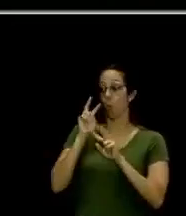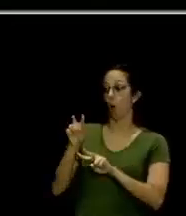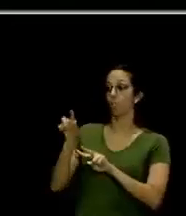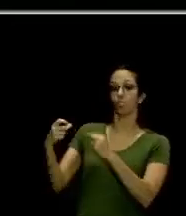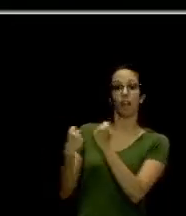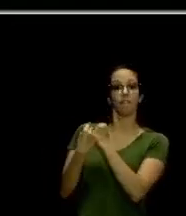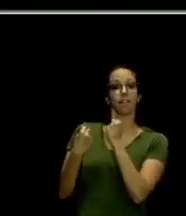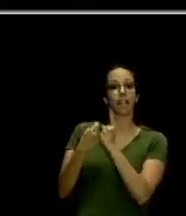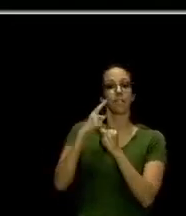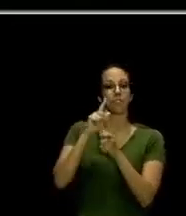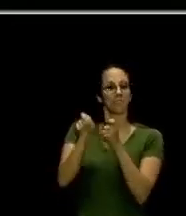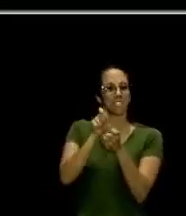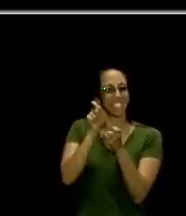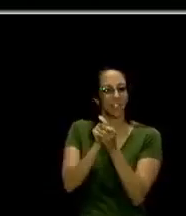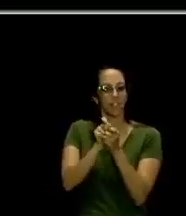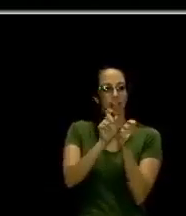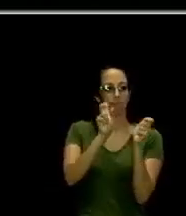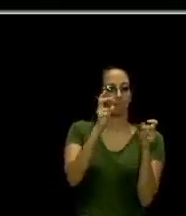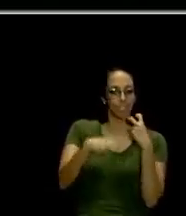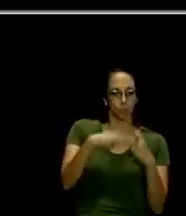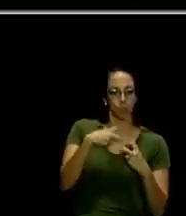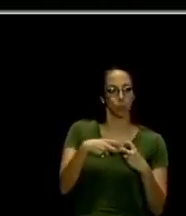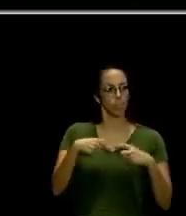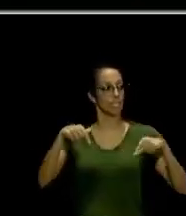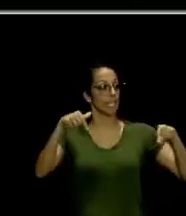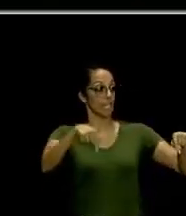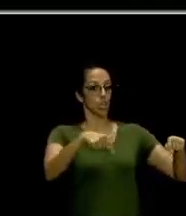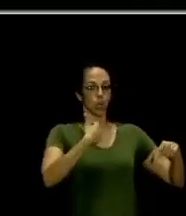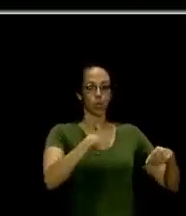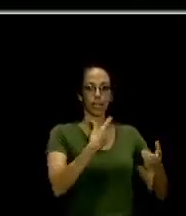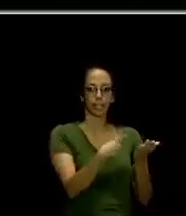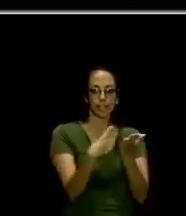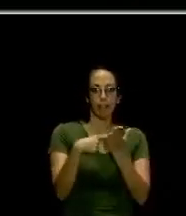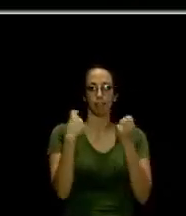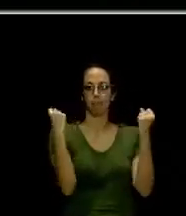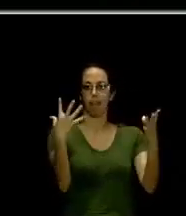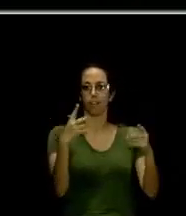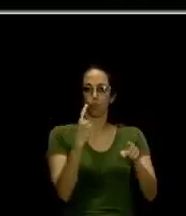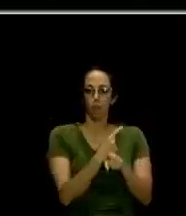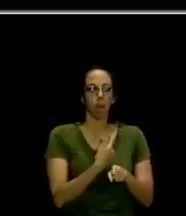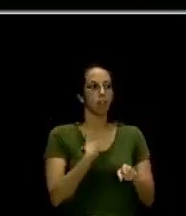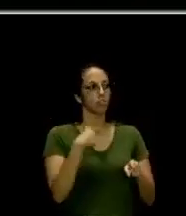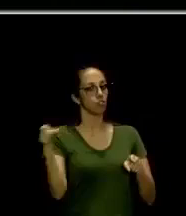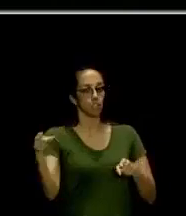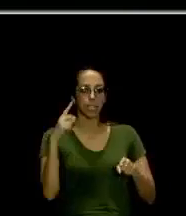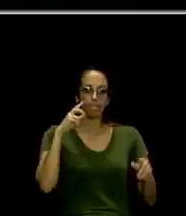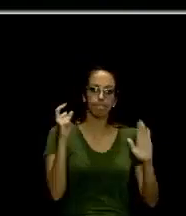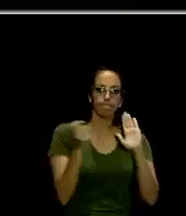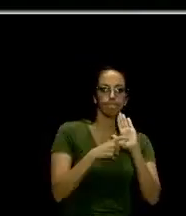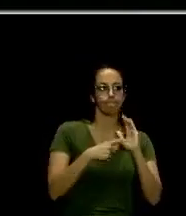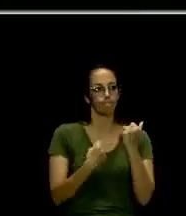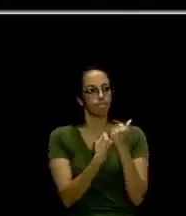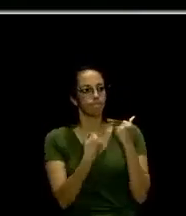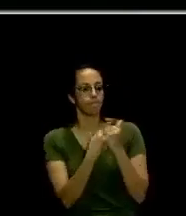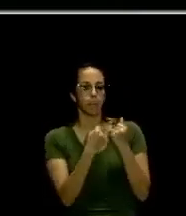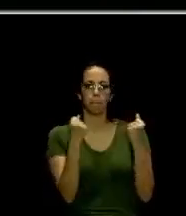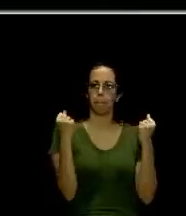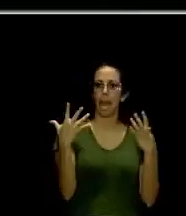the issues that are represented here at this summit and in this room. And I could see that they truly were